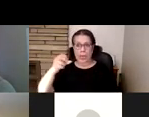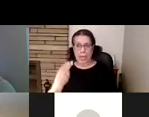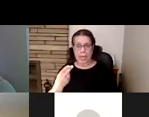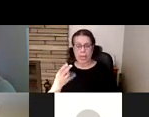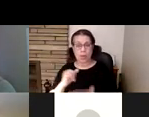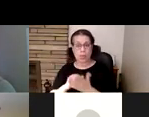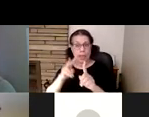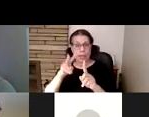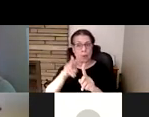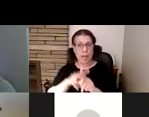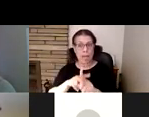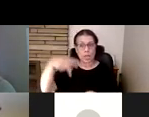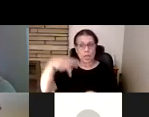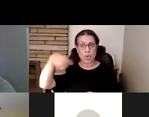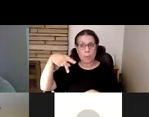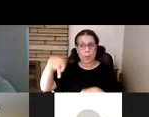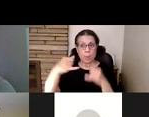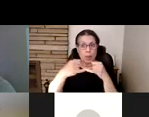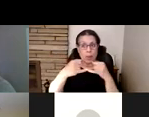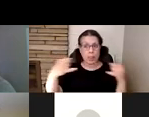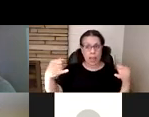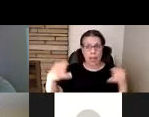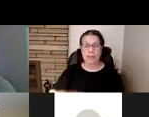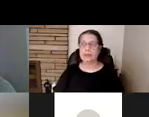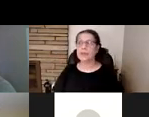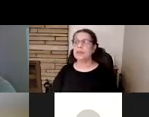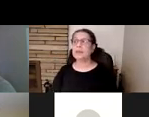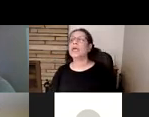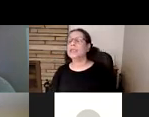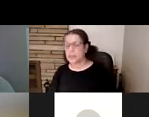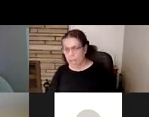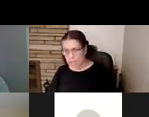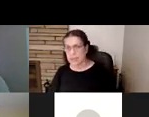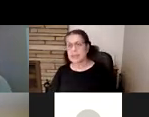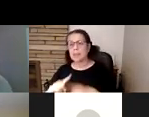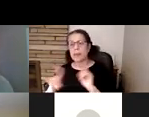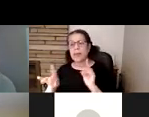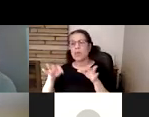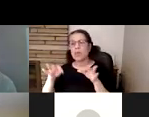commuter rail zones? And the answer to that is yes, although it will be slightly more delayed.